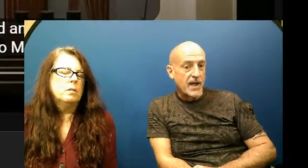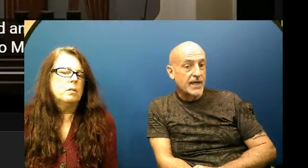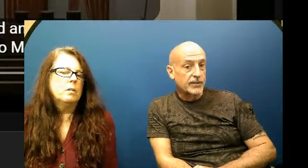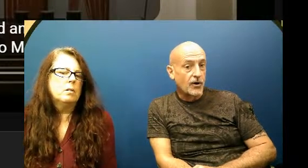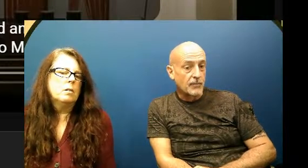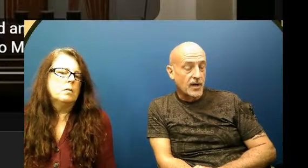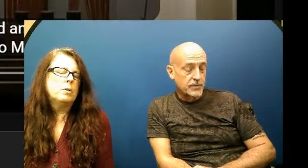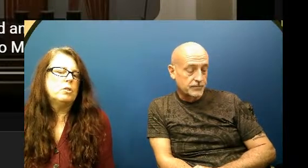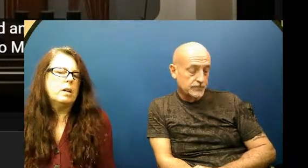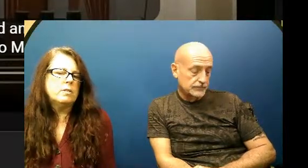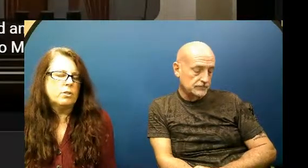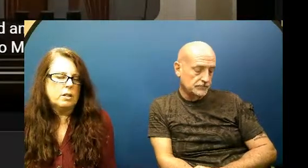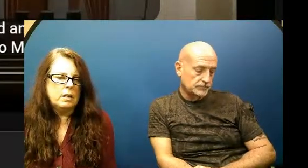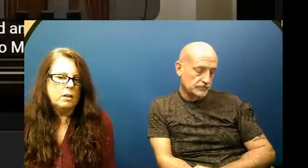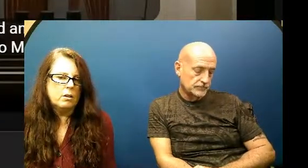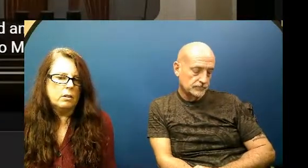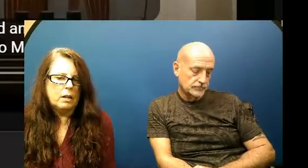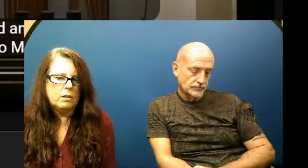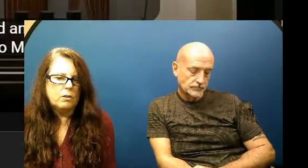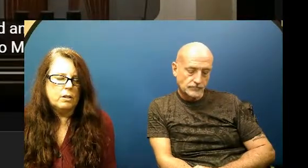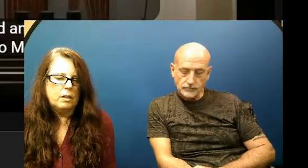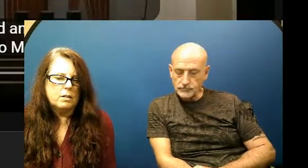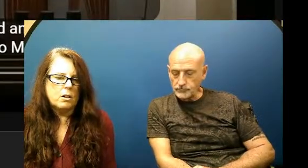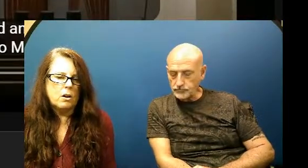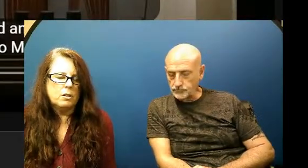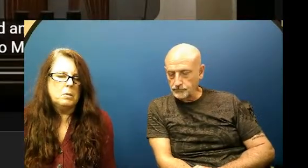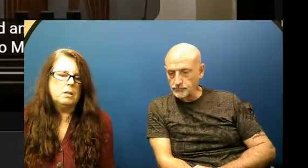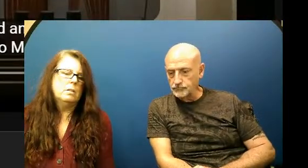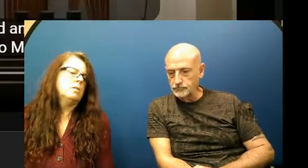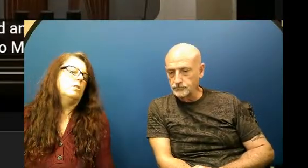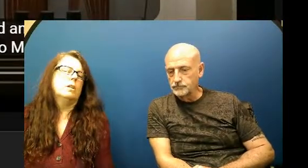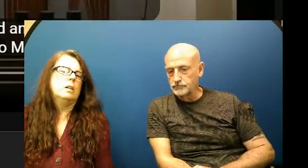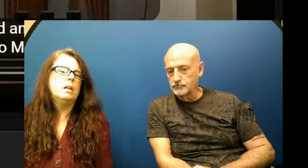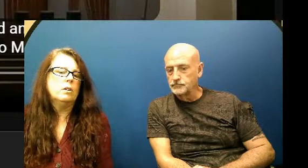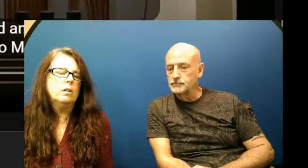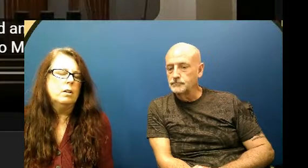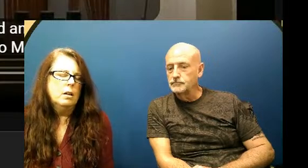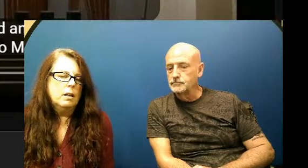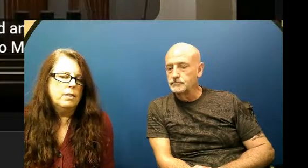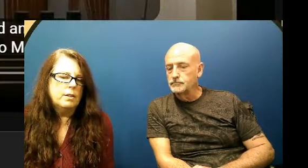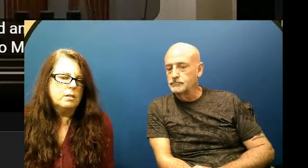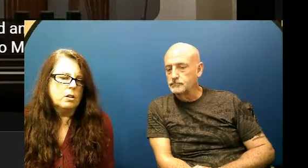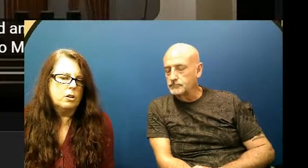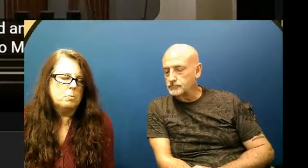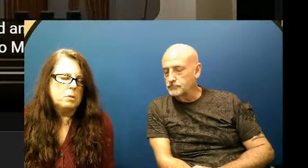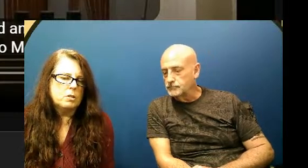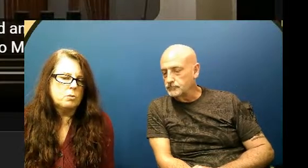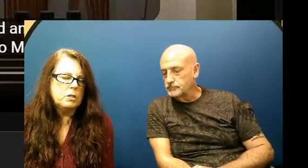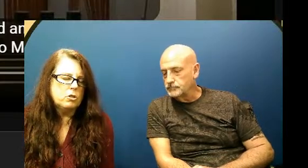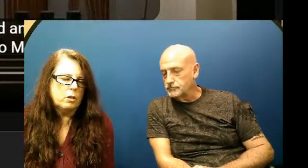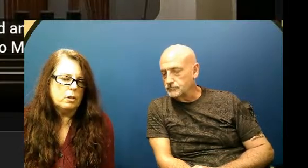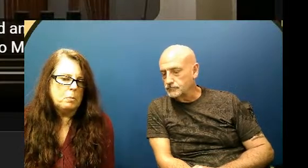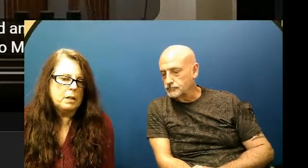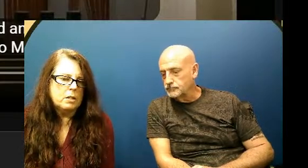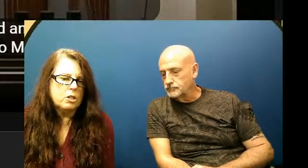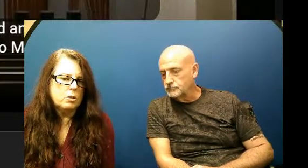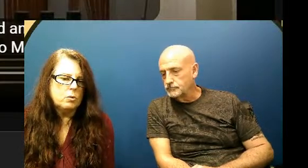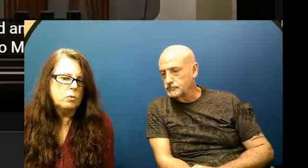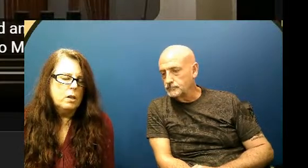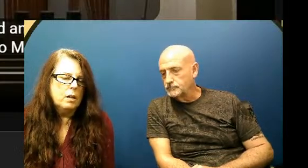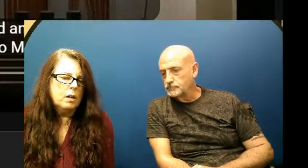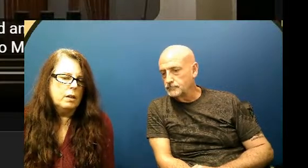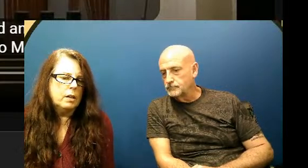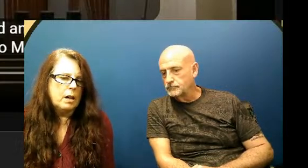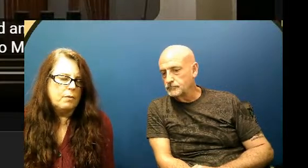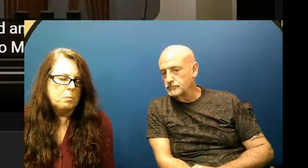were bad law in my opinion. But you guys are going to hear later in this argument, you're going to hear this argument switch a little bit